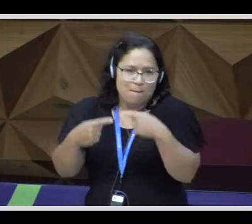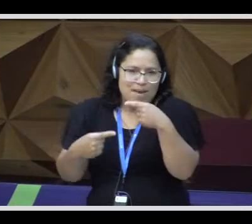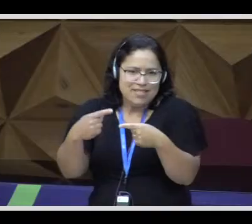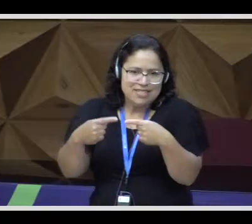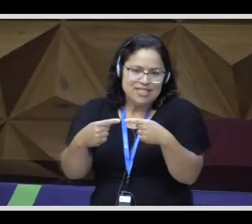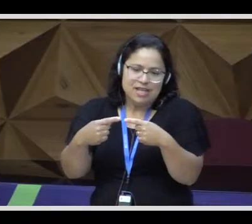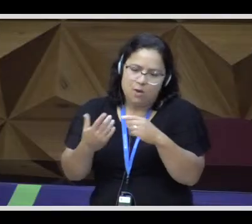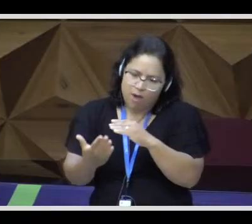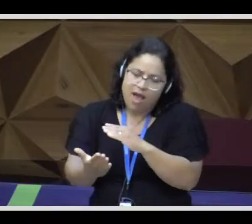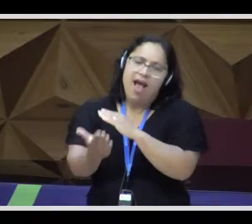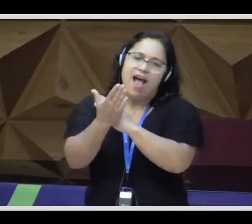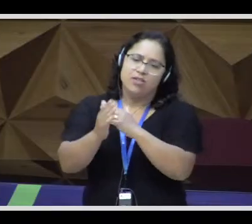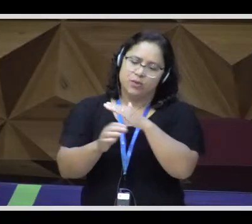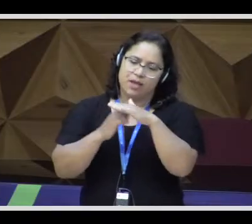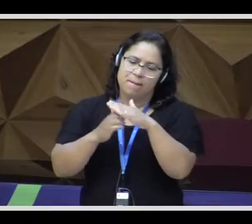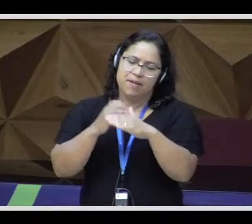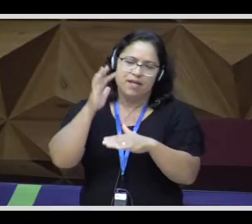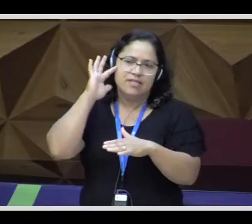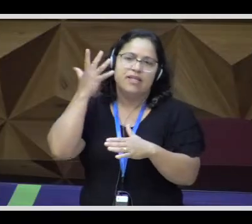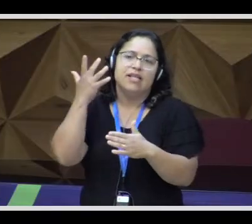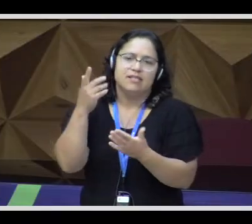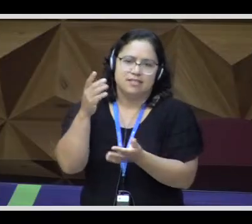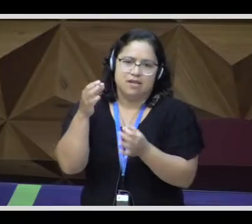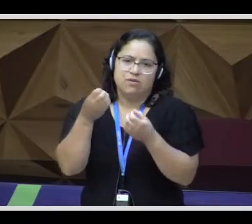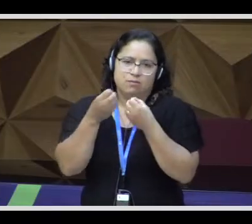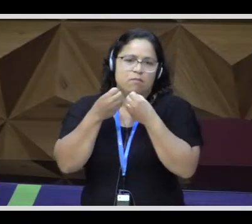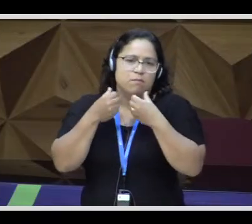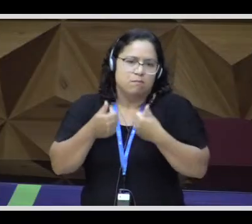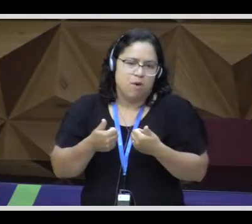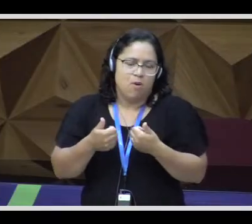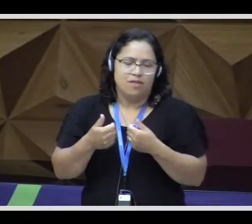So every week we have a